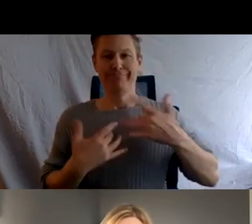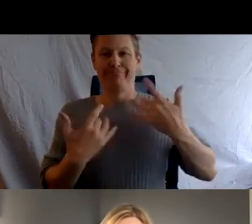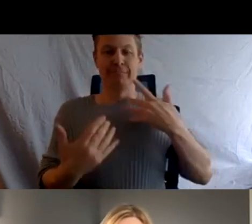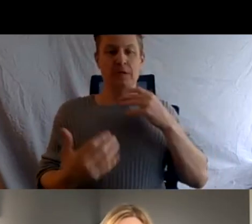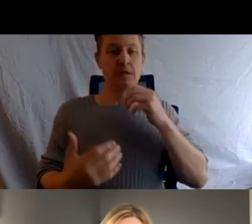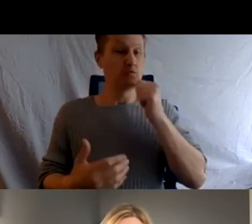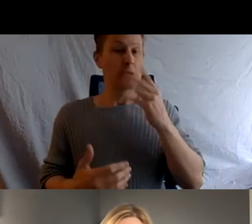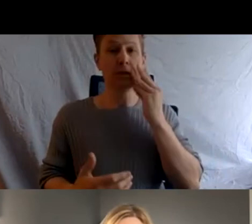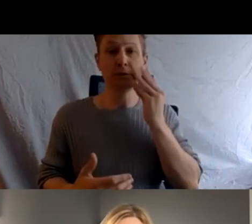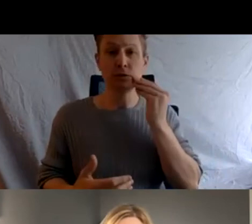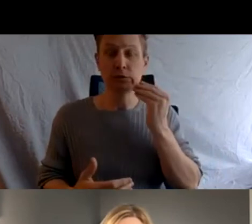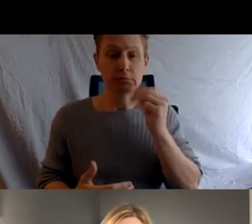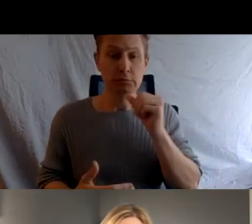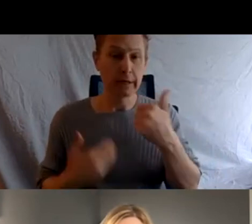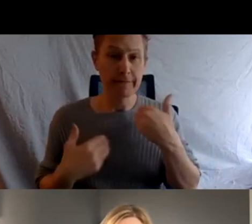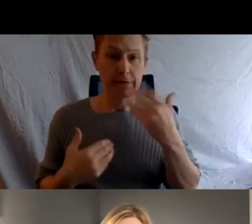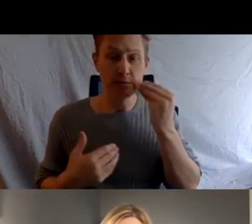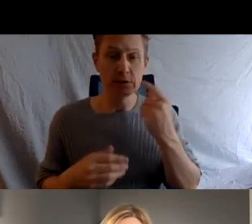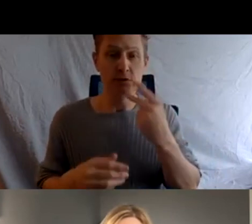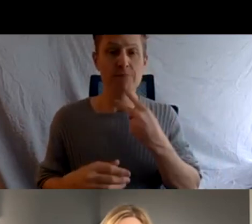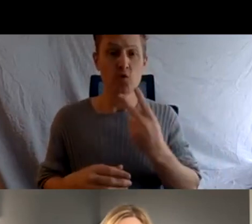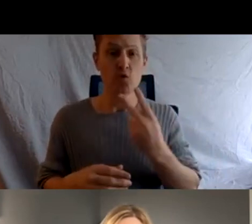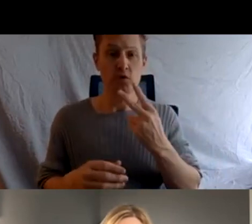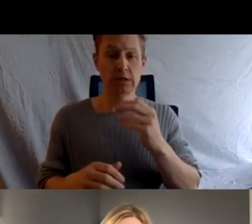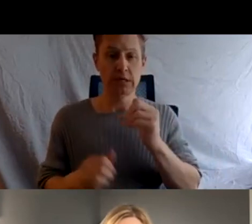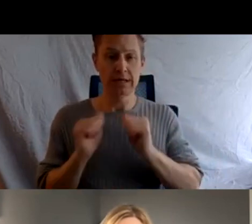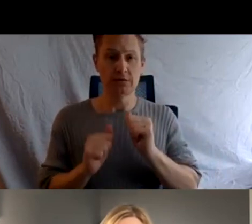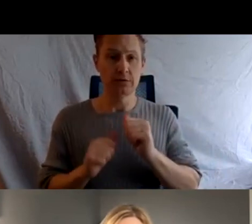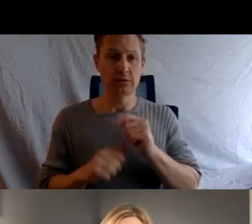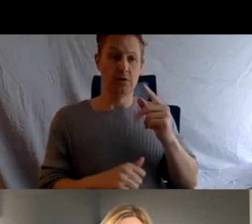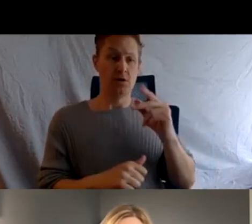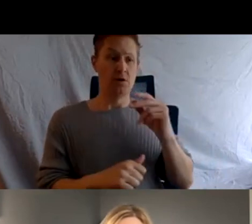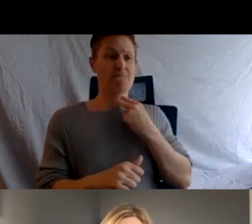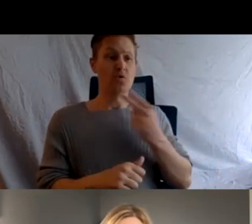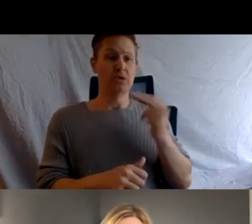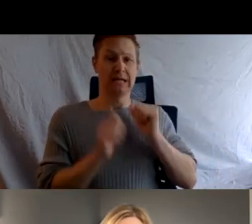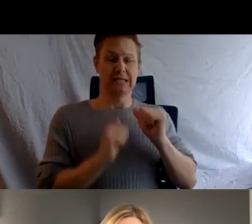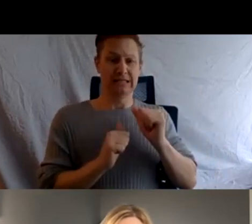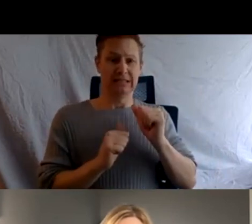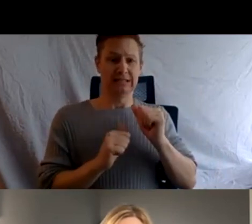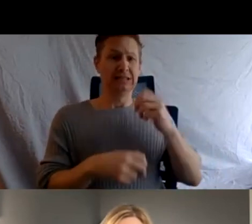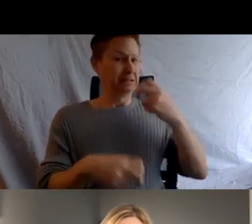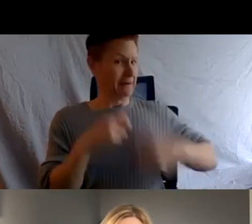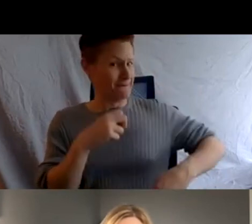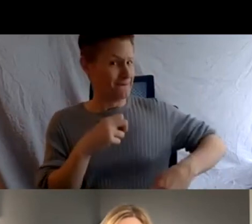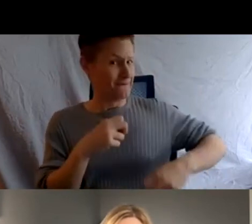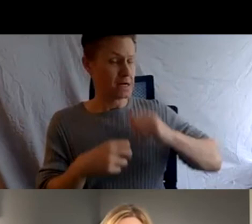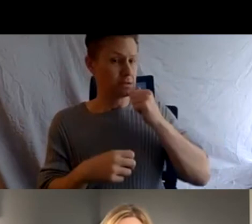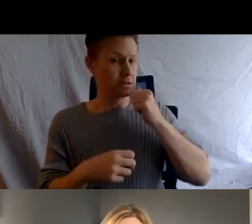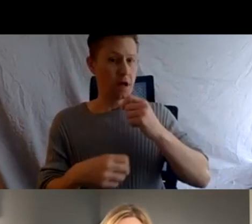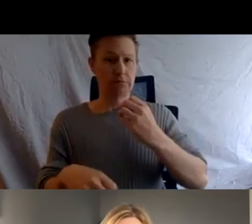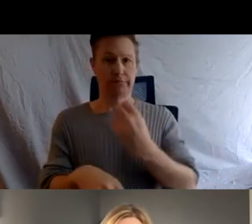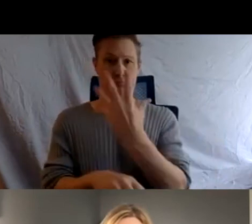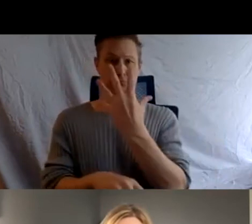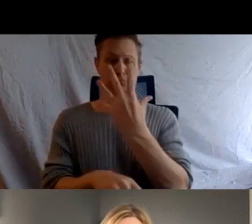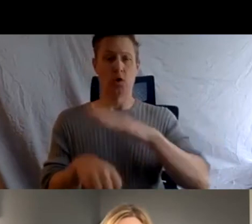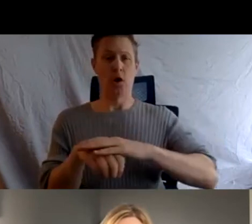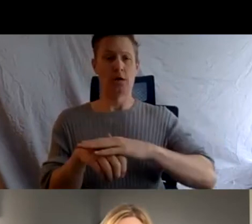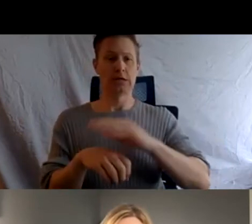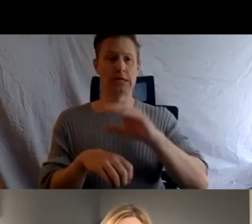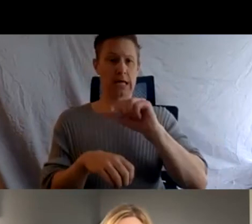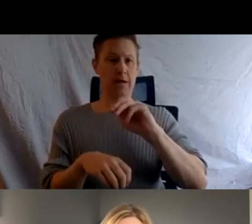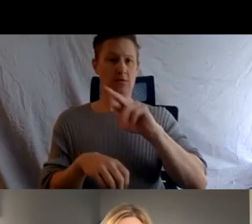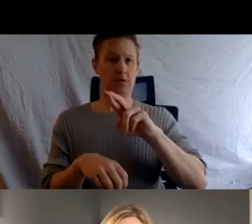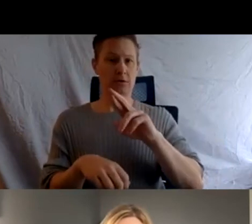experienced voice actor. And voice acting is tough. It's not like being on camera. I know there are a ton of, I'm sure Karen, you in your experience